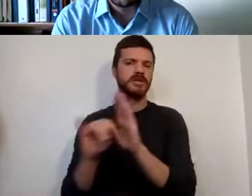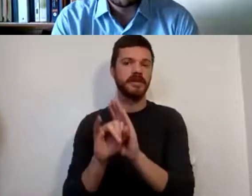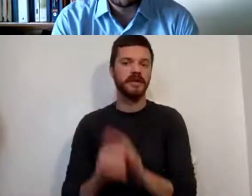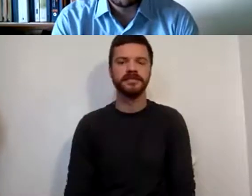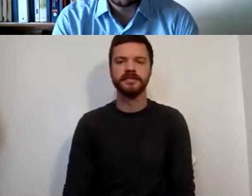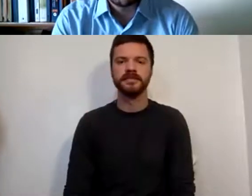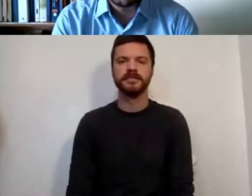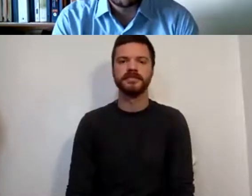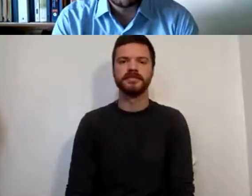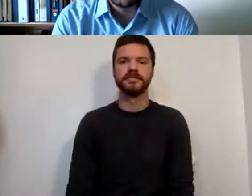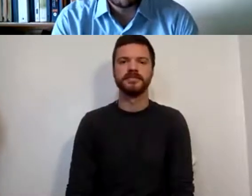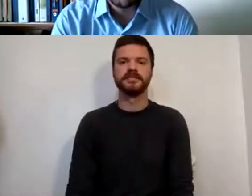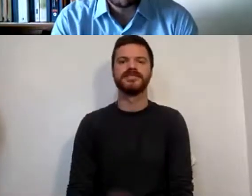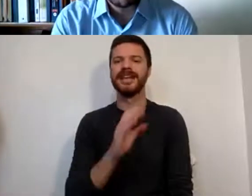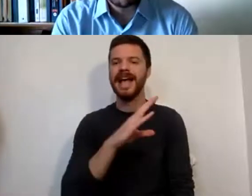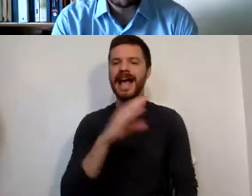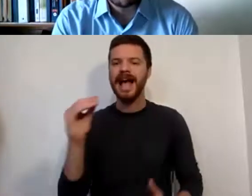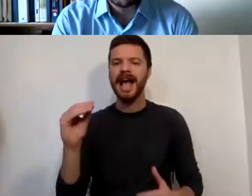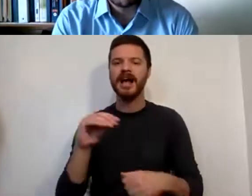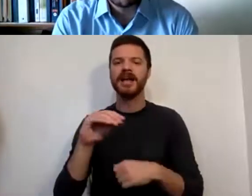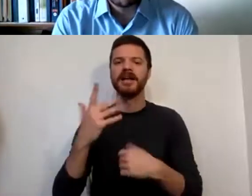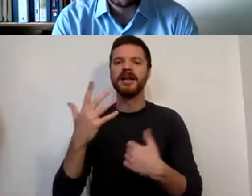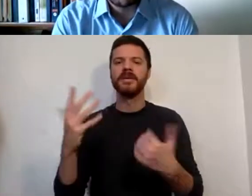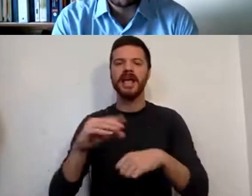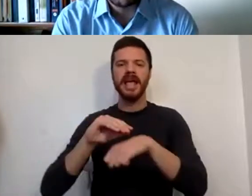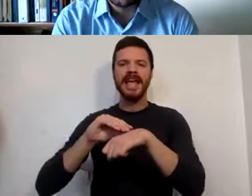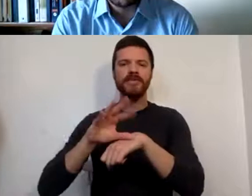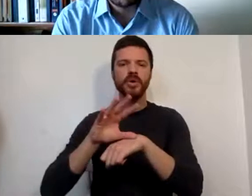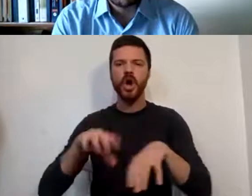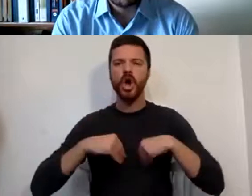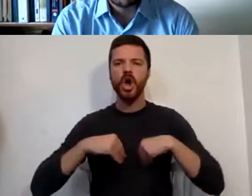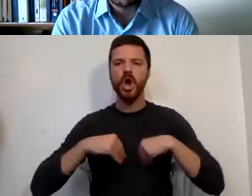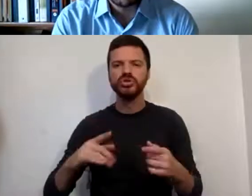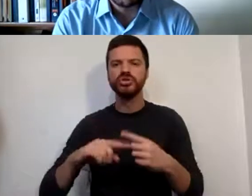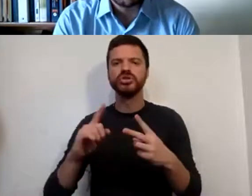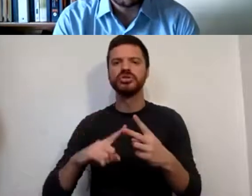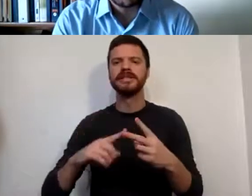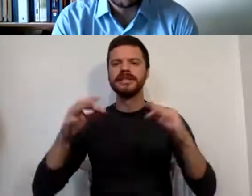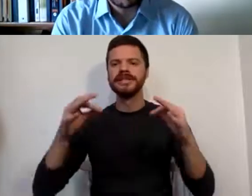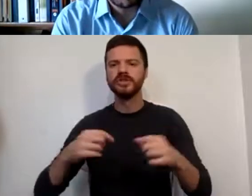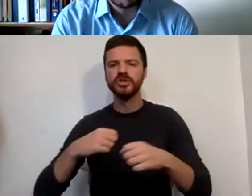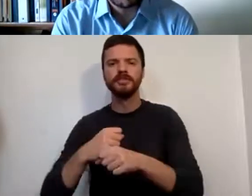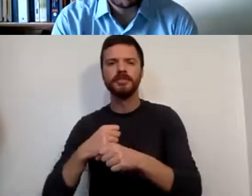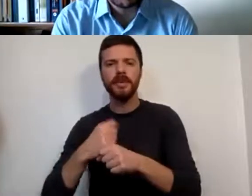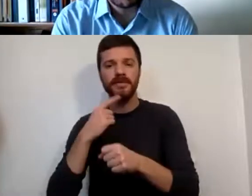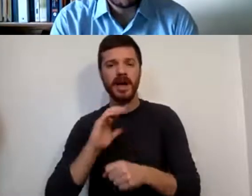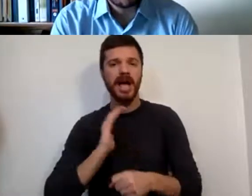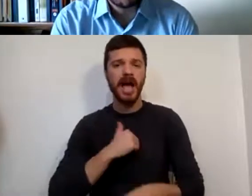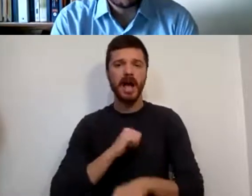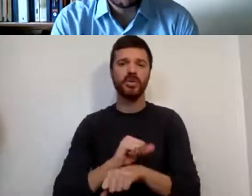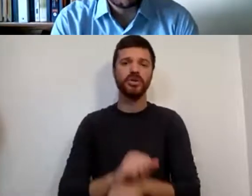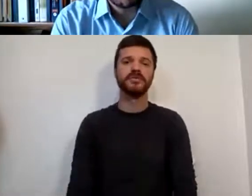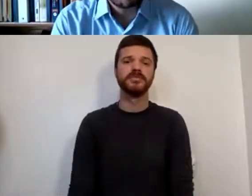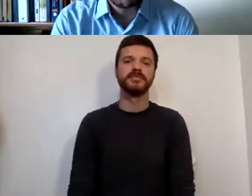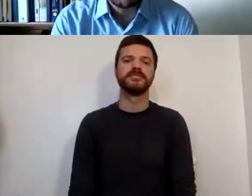the influential, kind of owners and decision makers for the work that we do. Excellent.